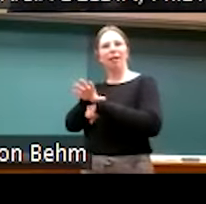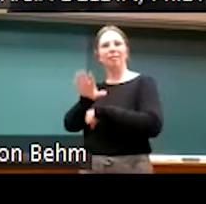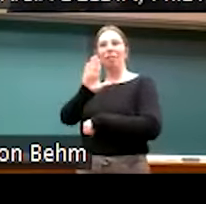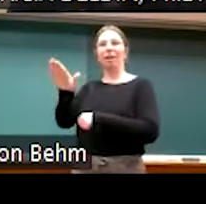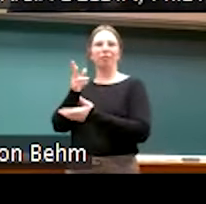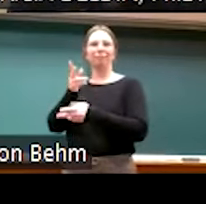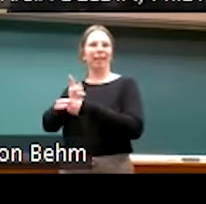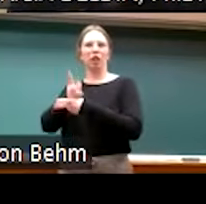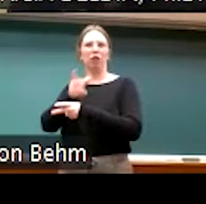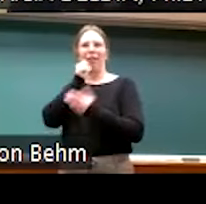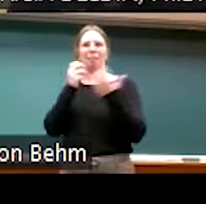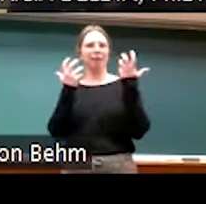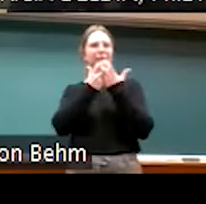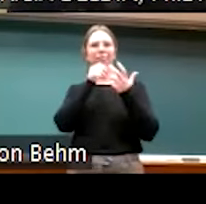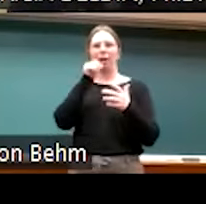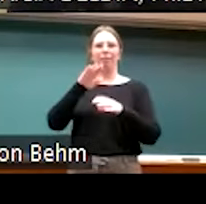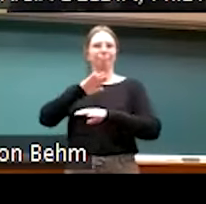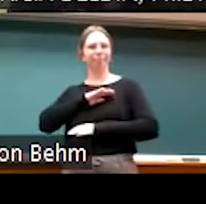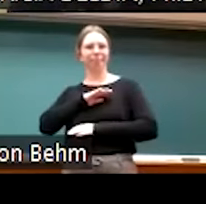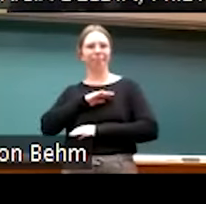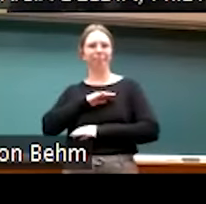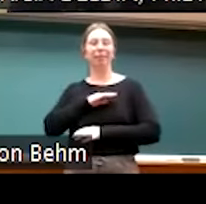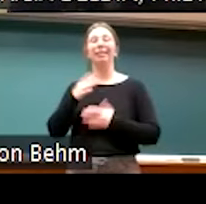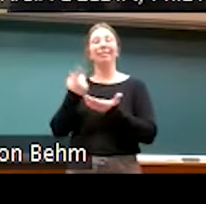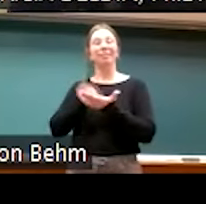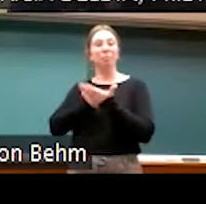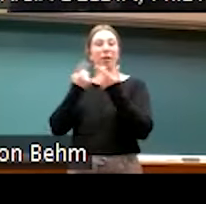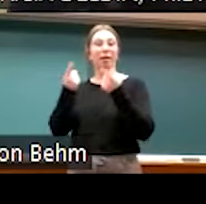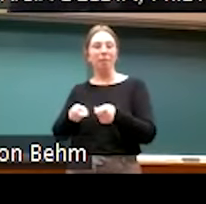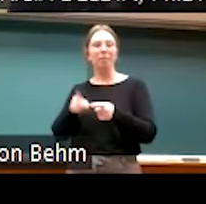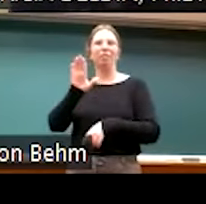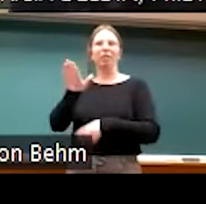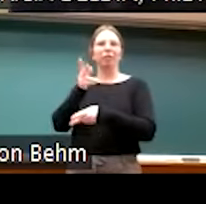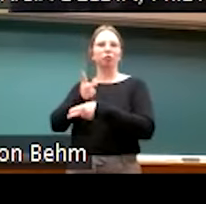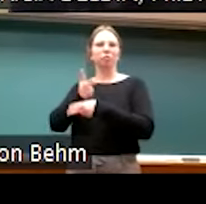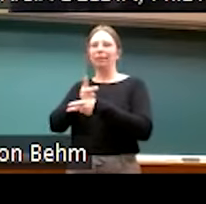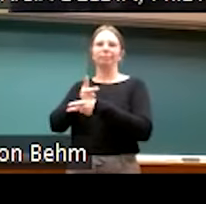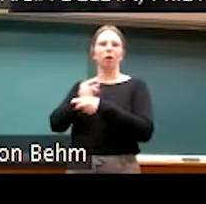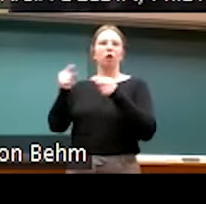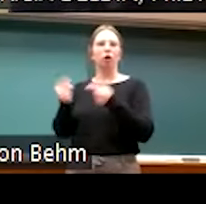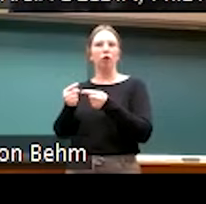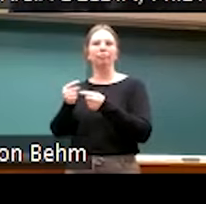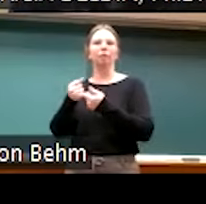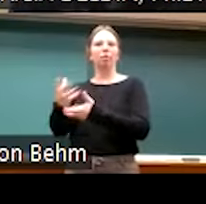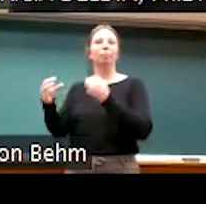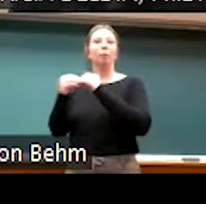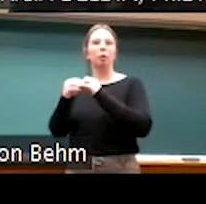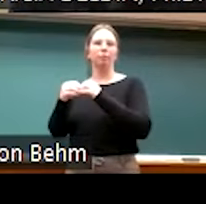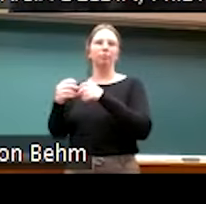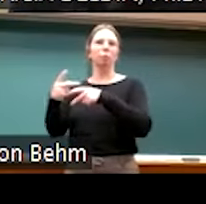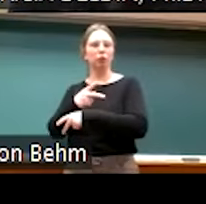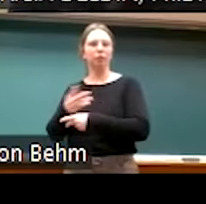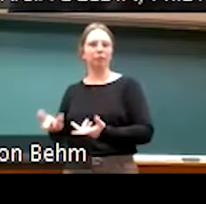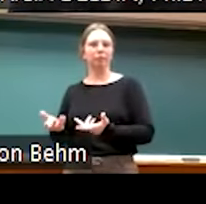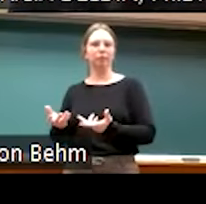of care, people are vulnerable to ineffective or even harmful treatment. I think bad care, or care